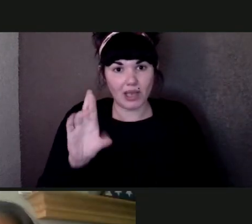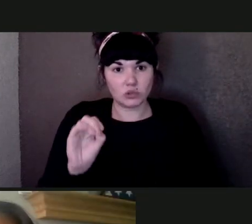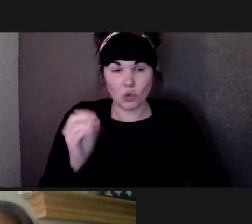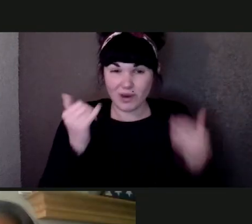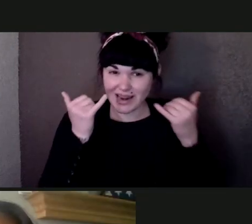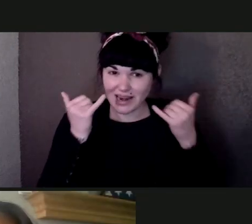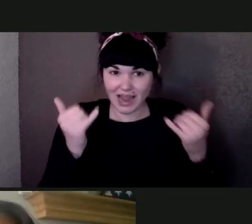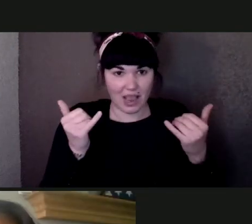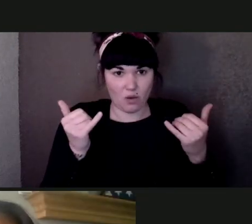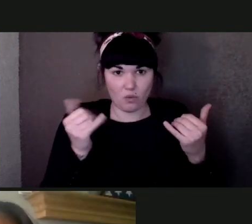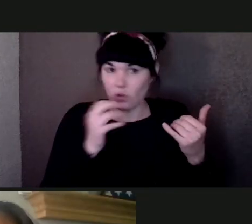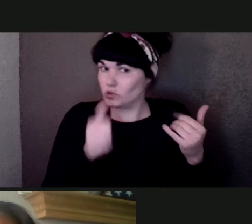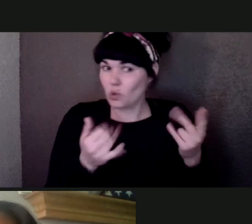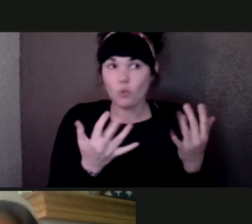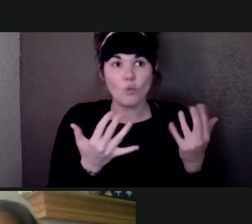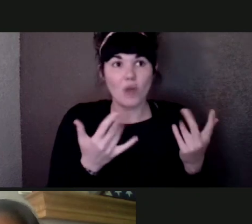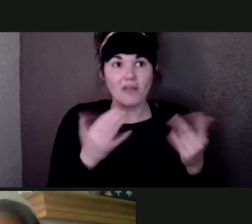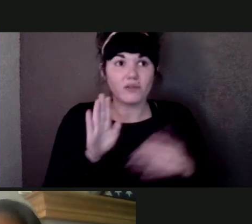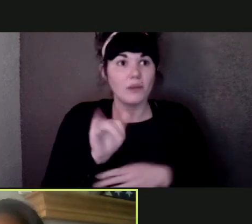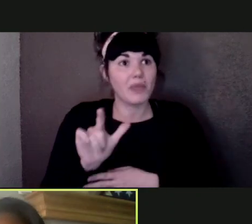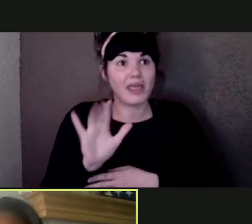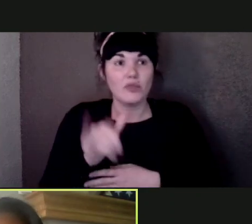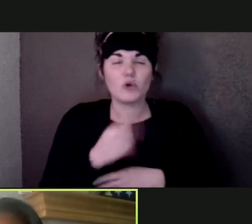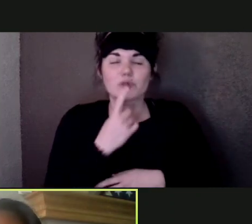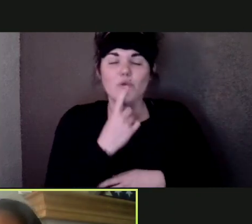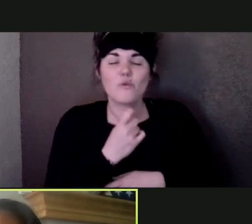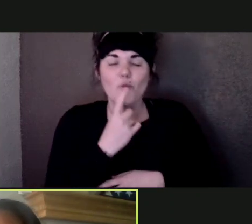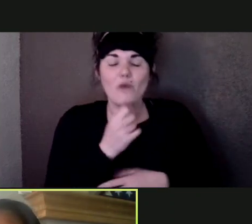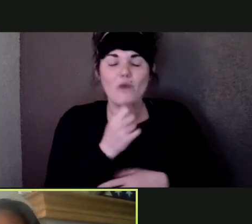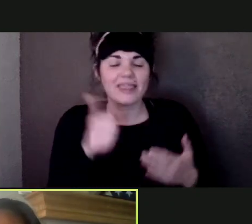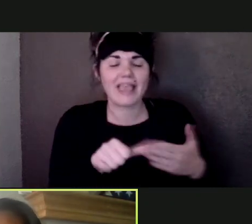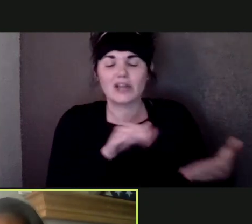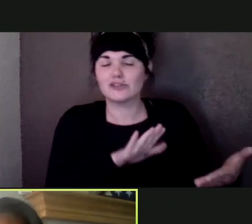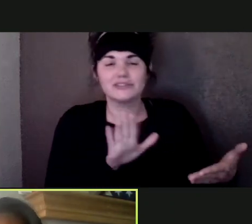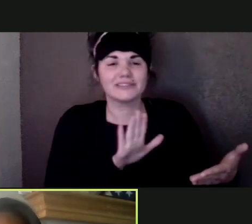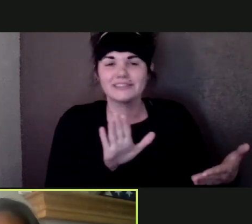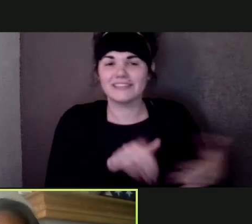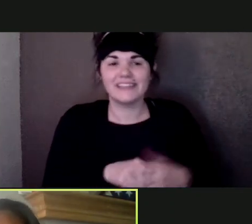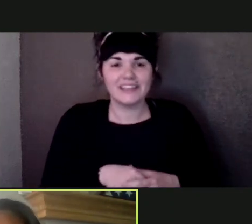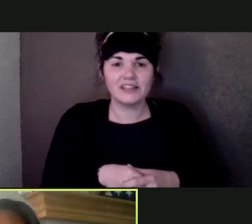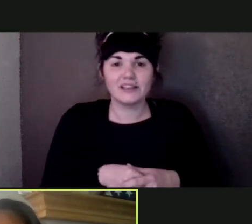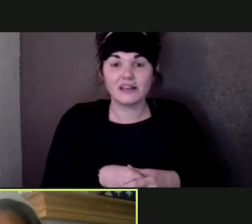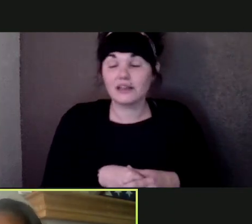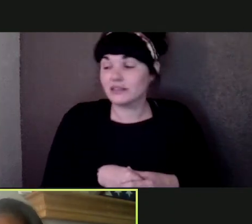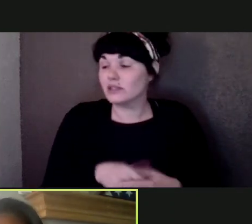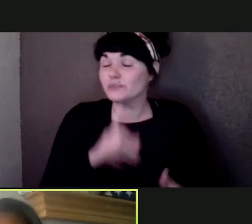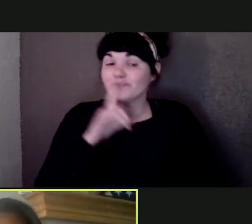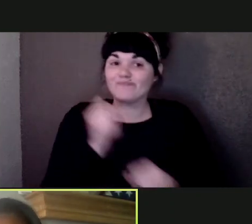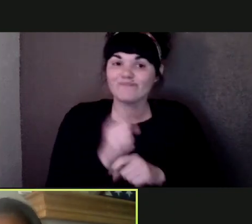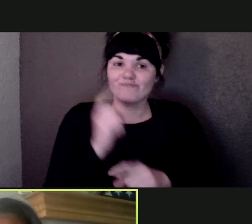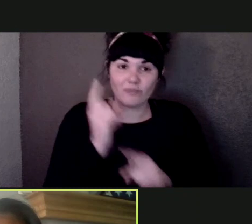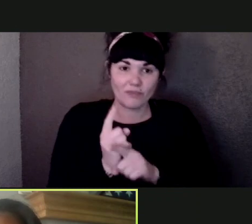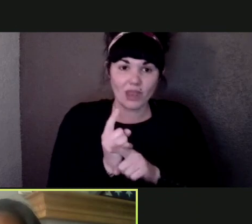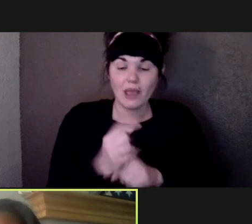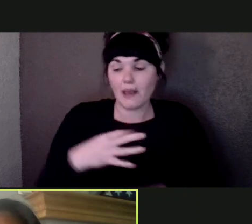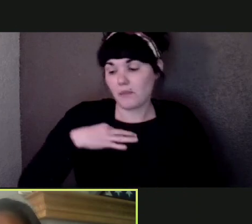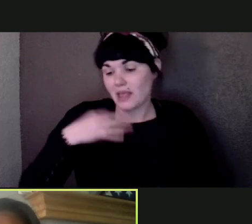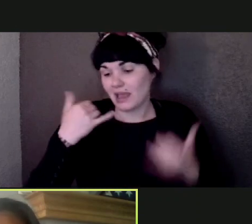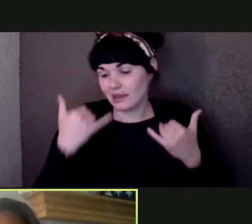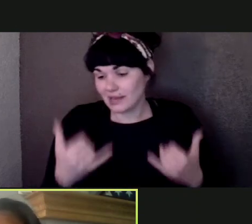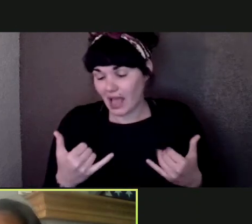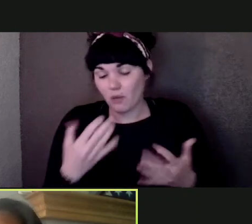red letters. That's absolutely correct. That's absolutely now. The funds are available now. We're working